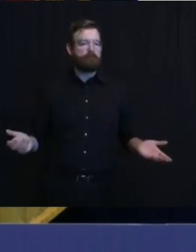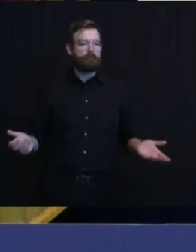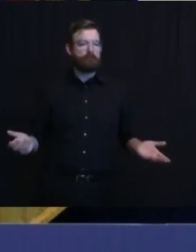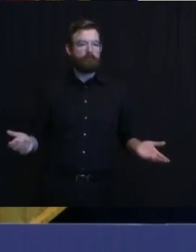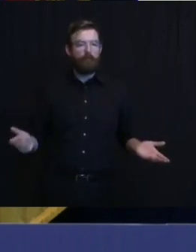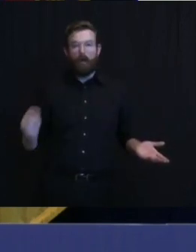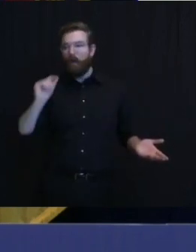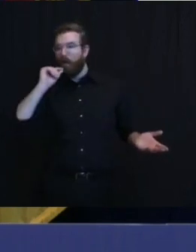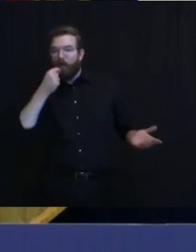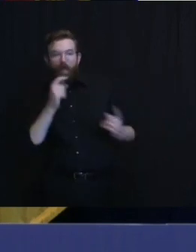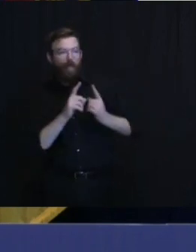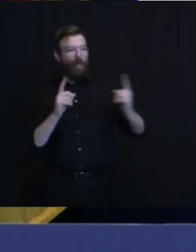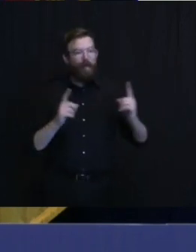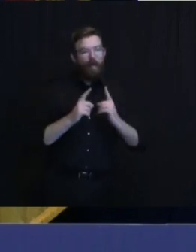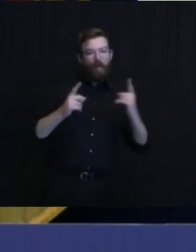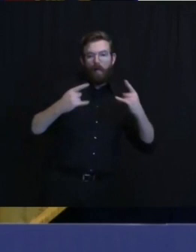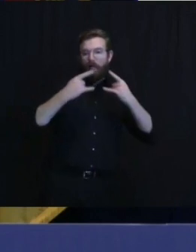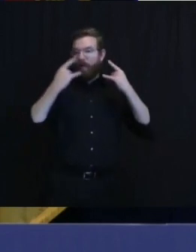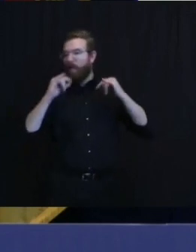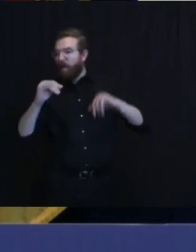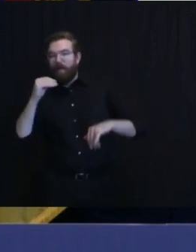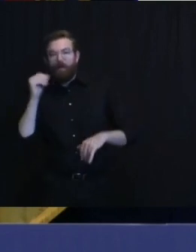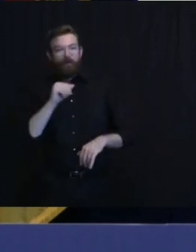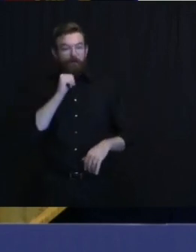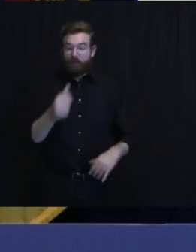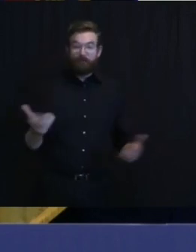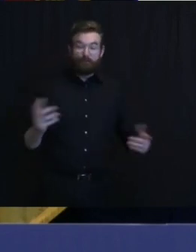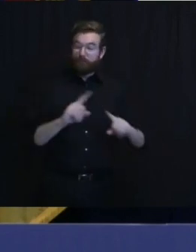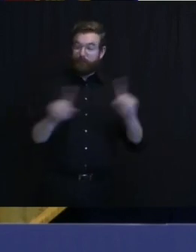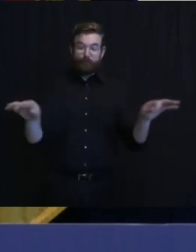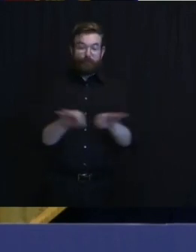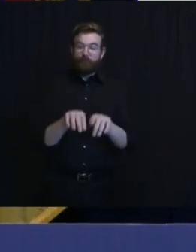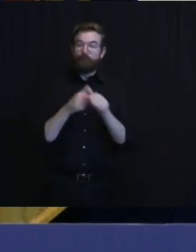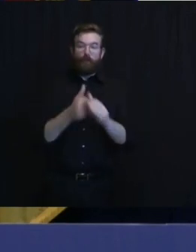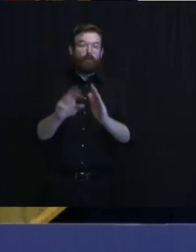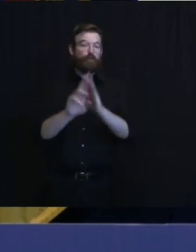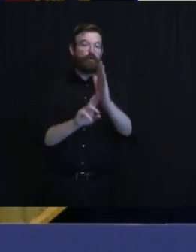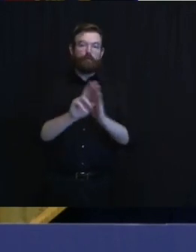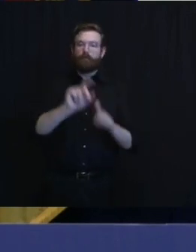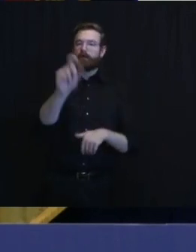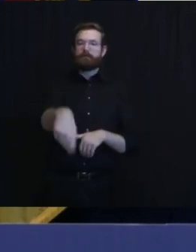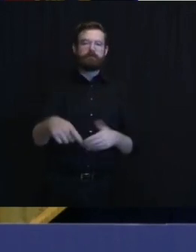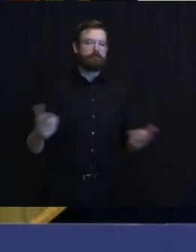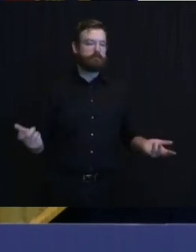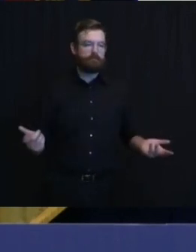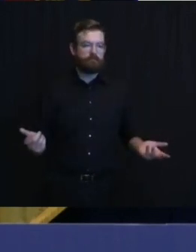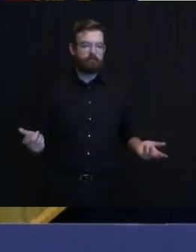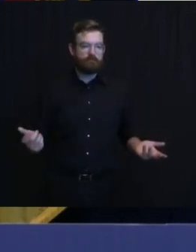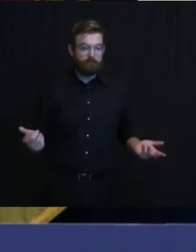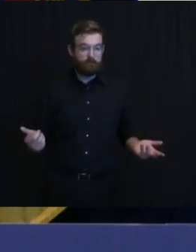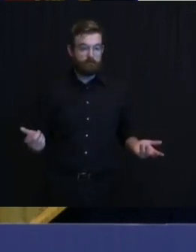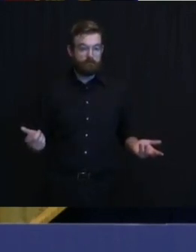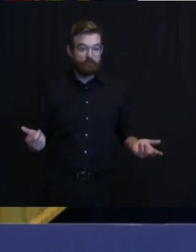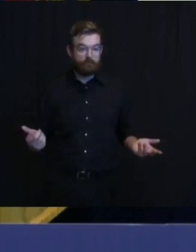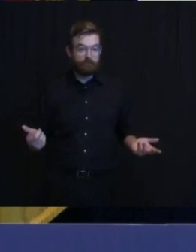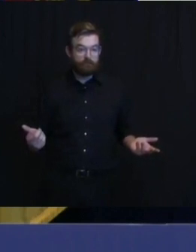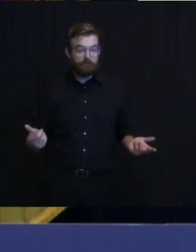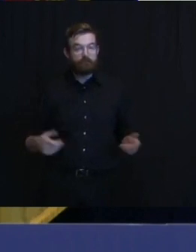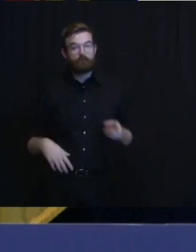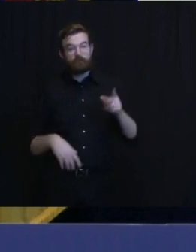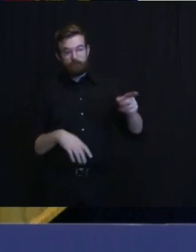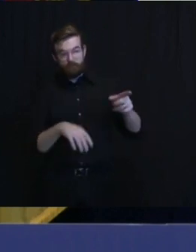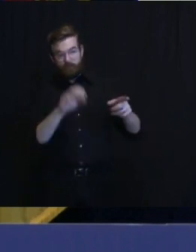Good afternoon. Regarding borrowing, $9.9 billion is 98% of the